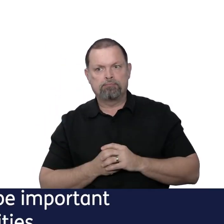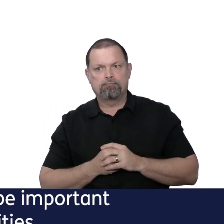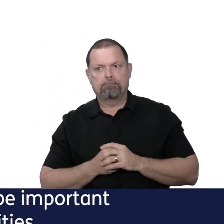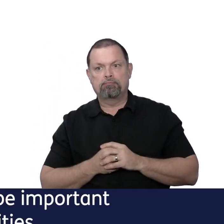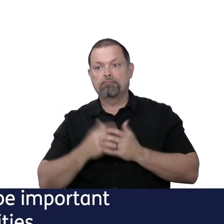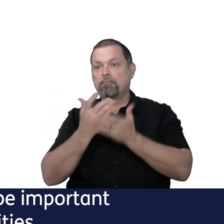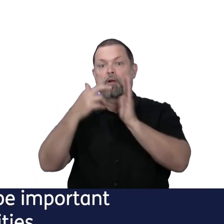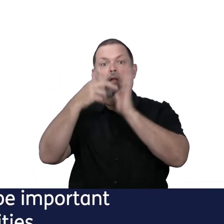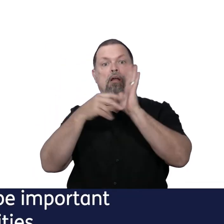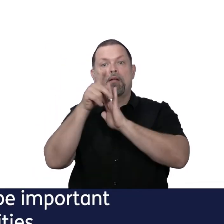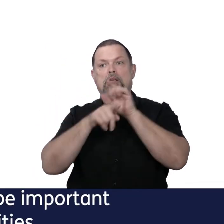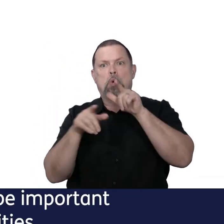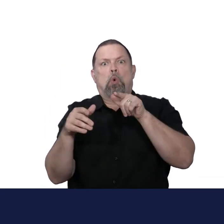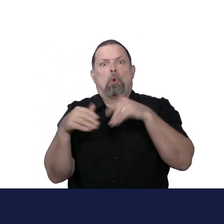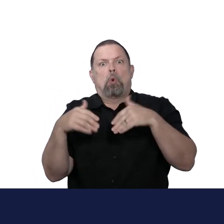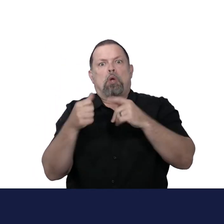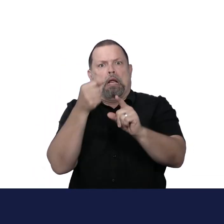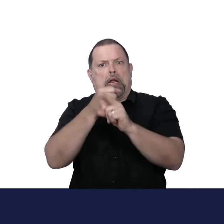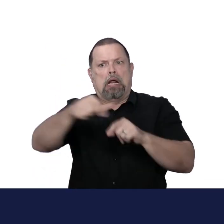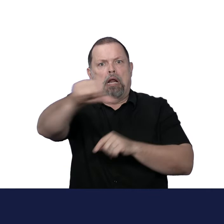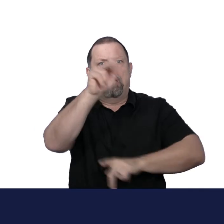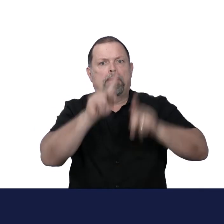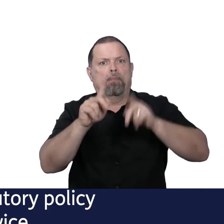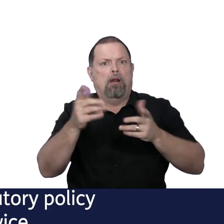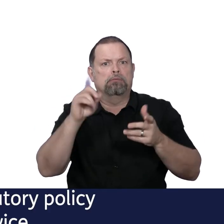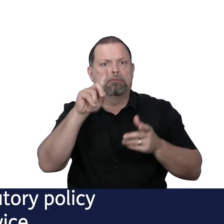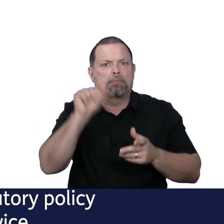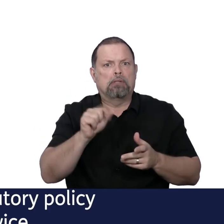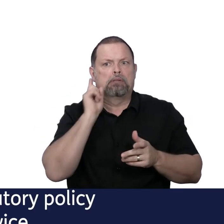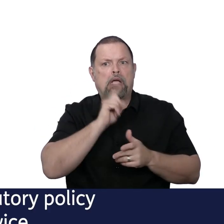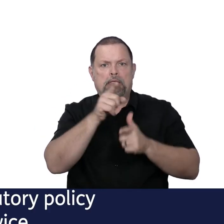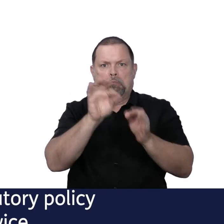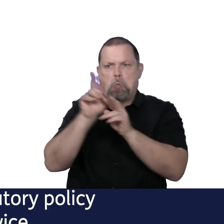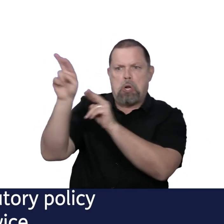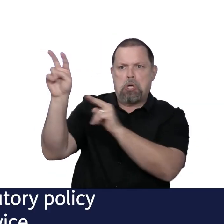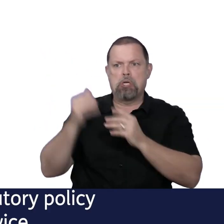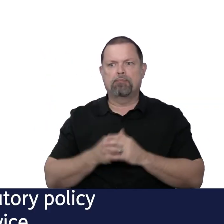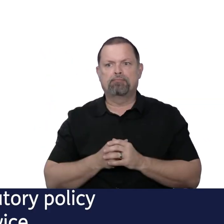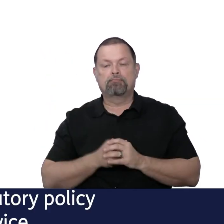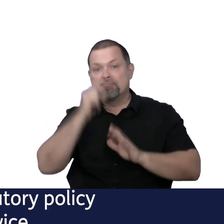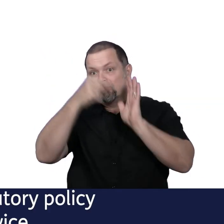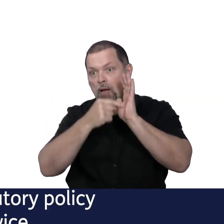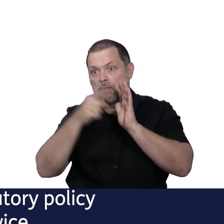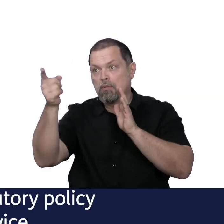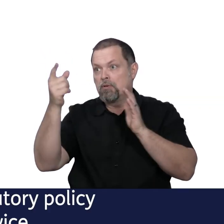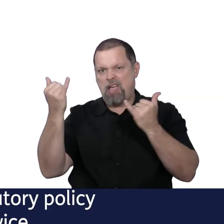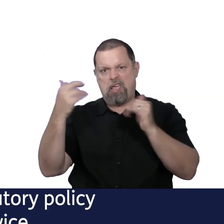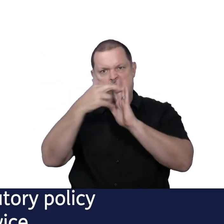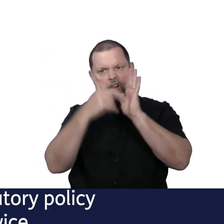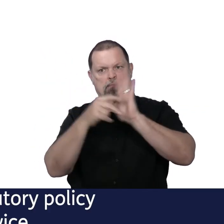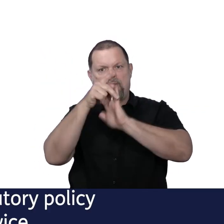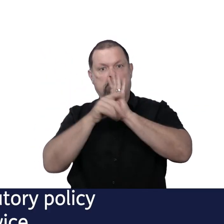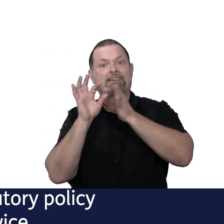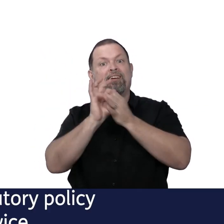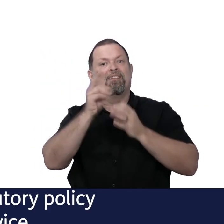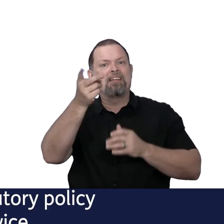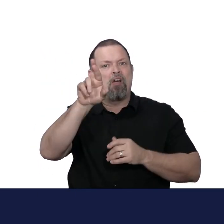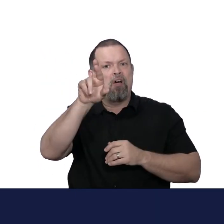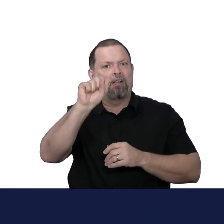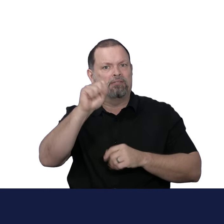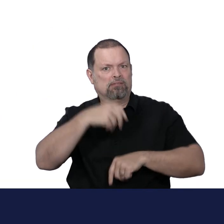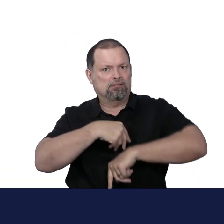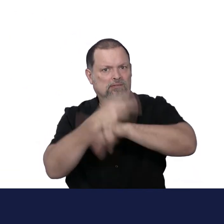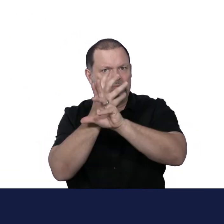be important to people with disabilities and deaf people. For example, there is a regulatory policy about video relay